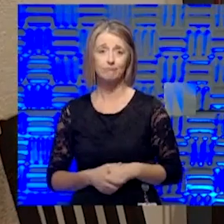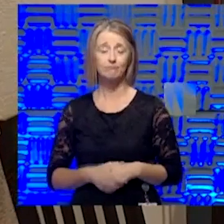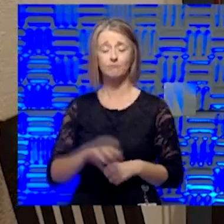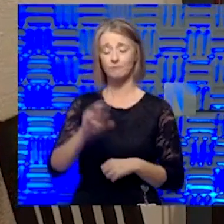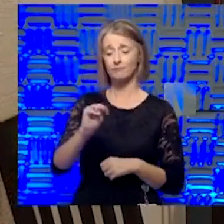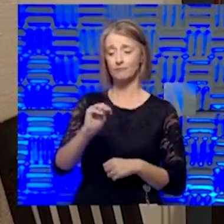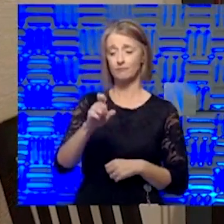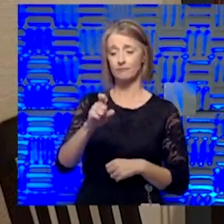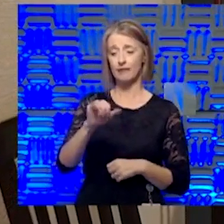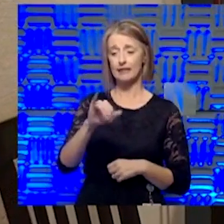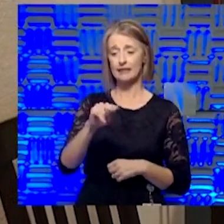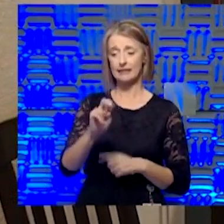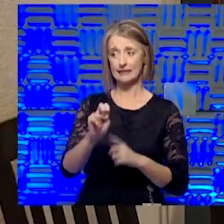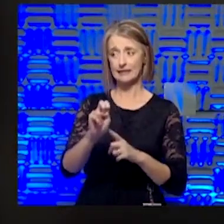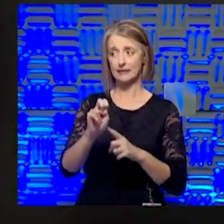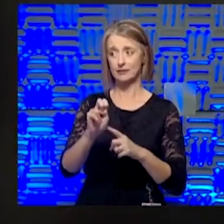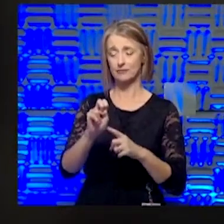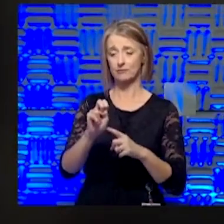Maxine, how about you?